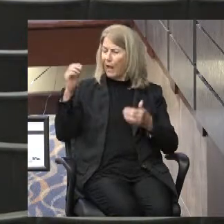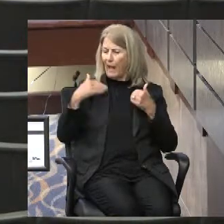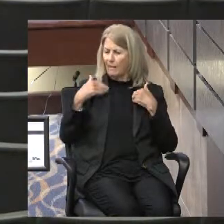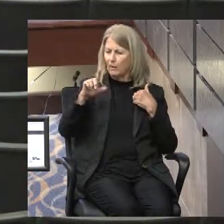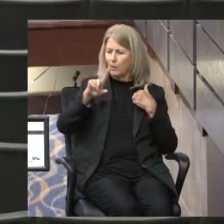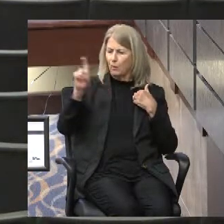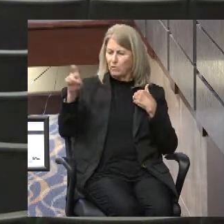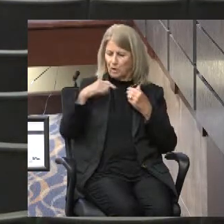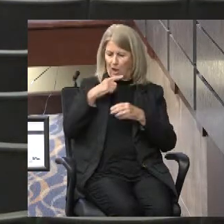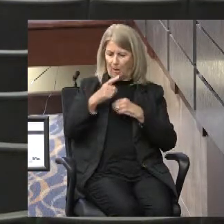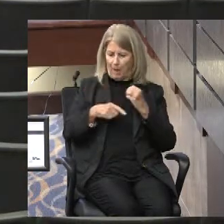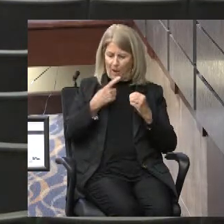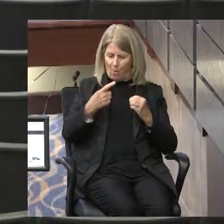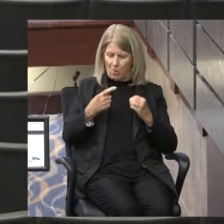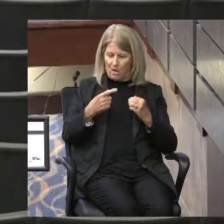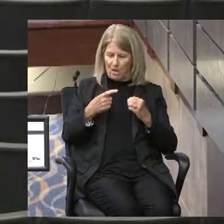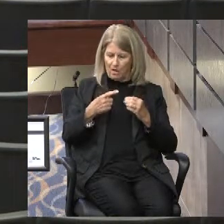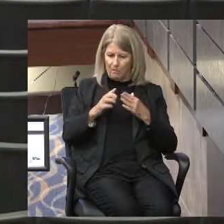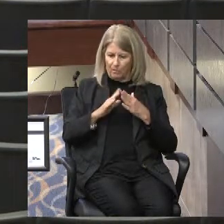question regarding